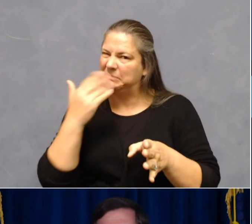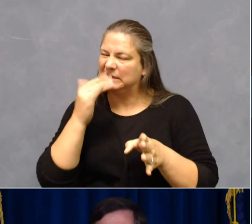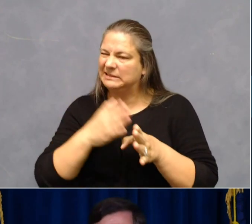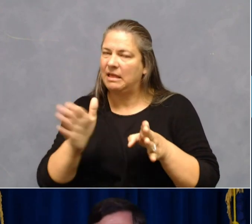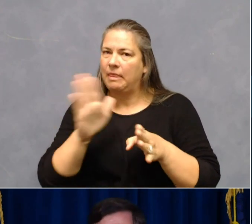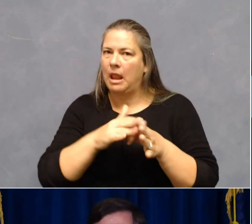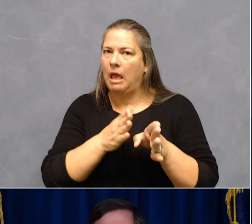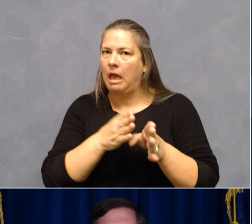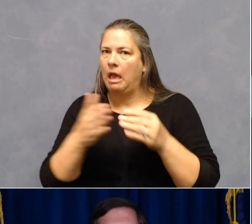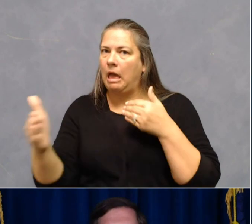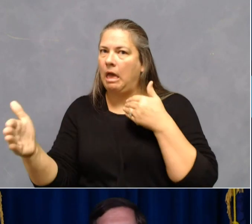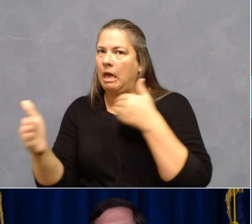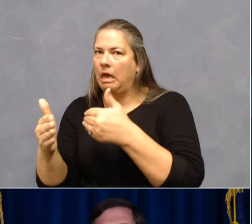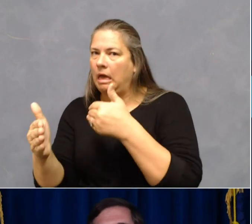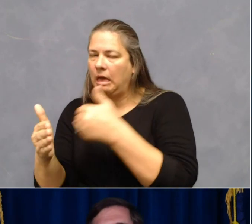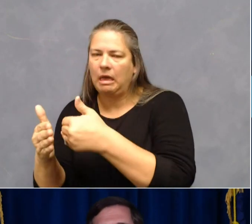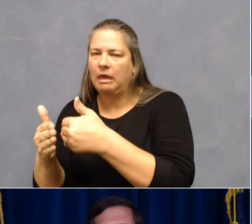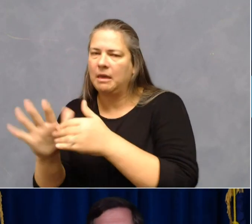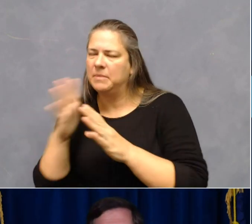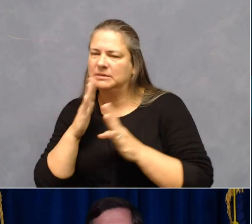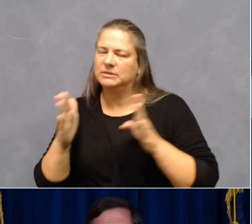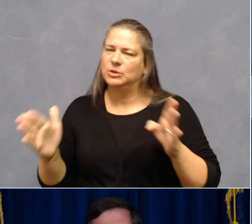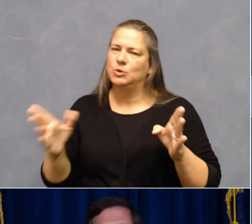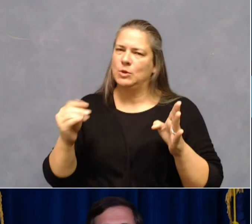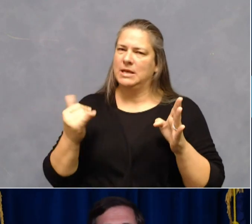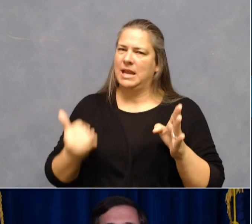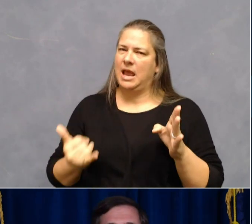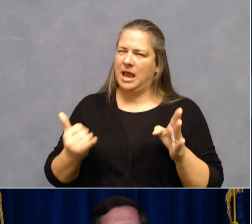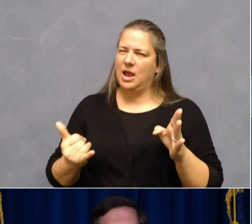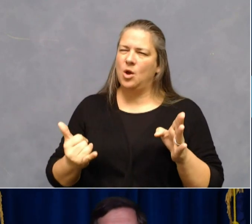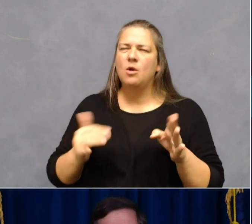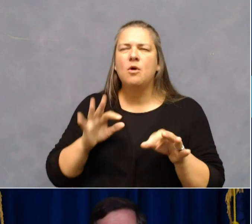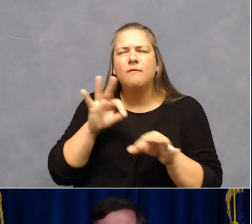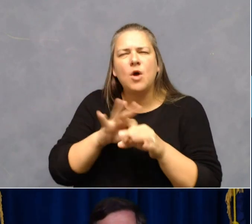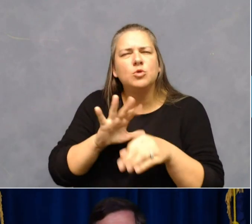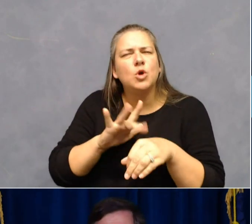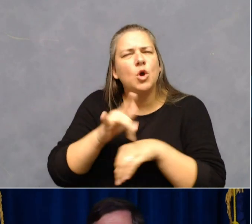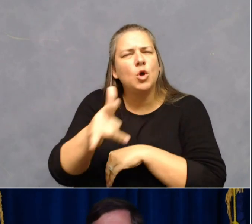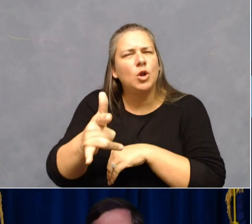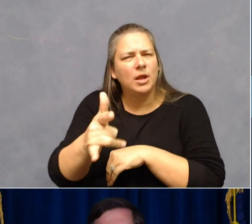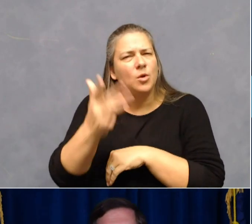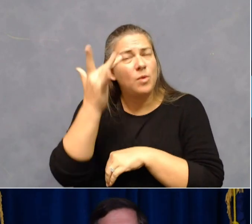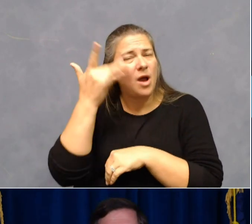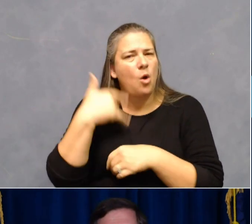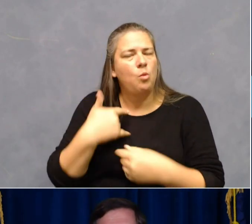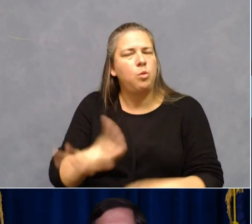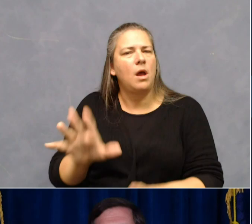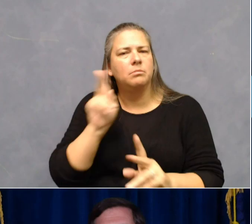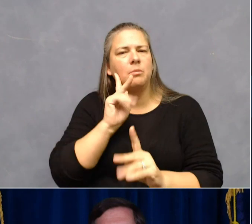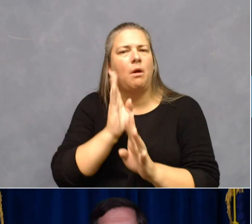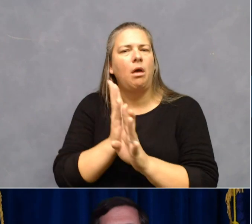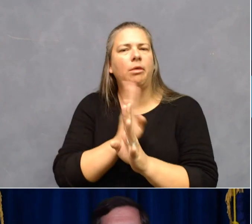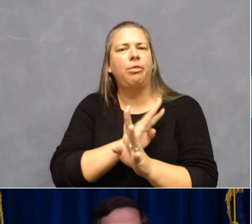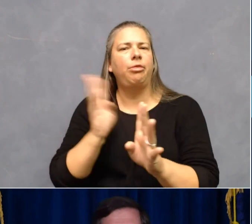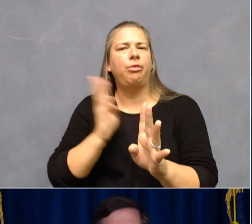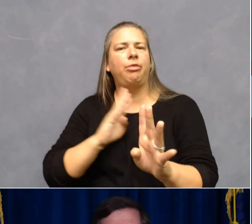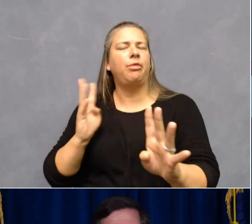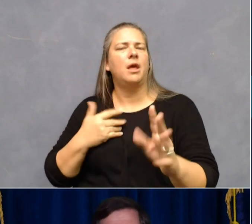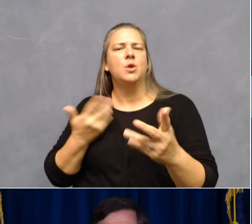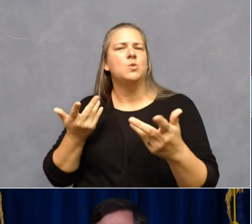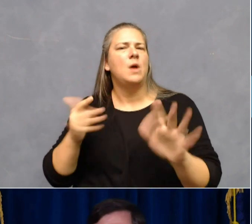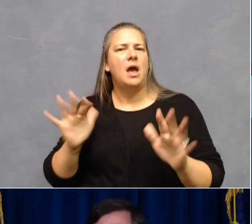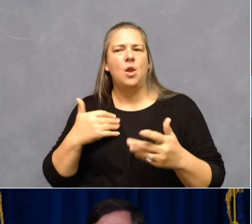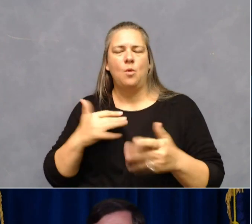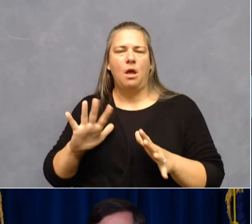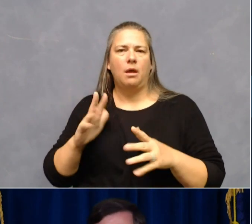next week. What it means is you need to vote early so we can spread people out, so there's less density, so you have less contacts,